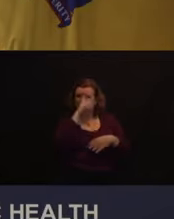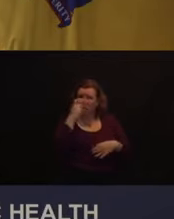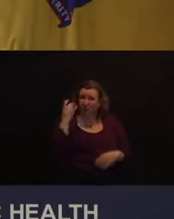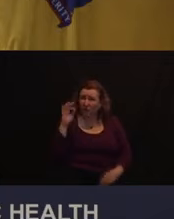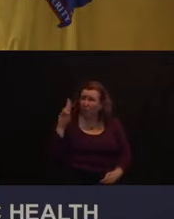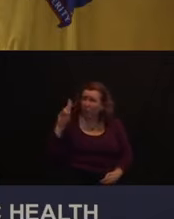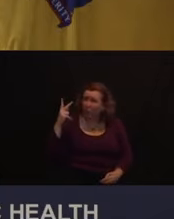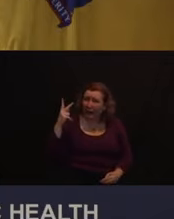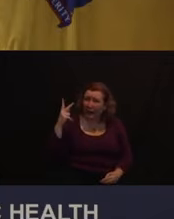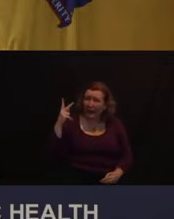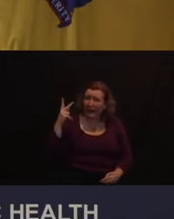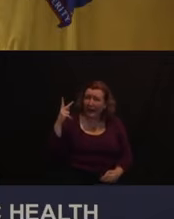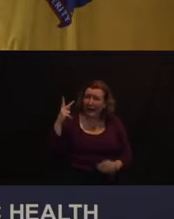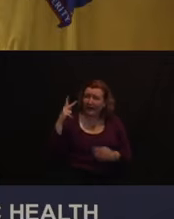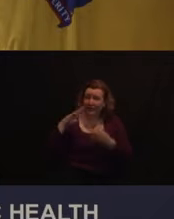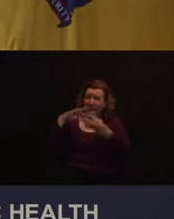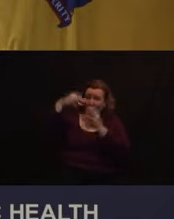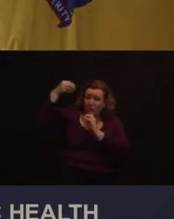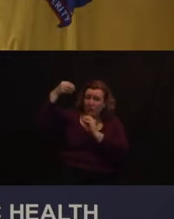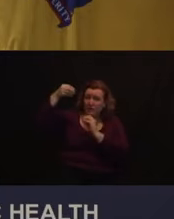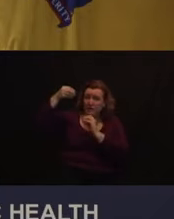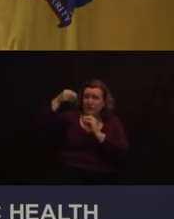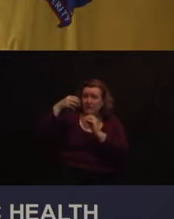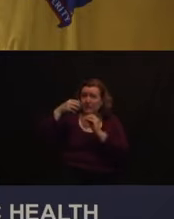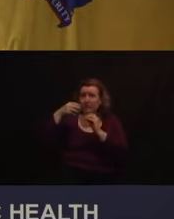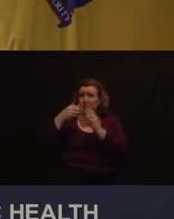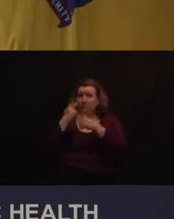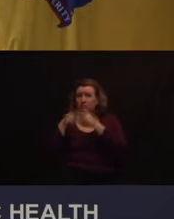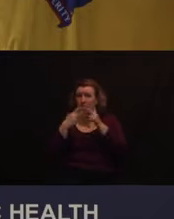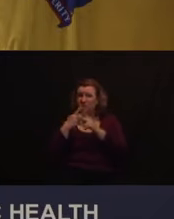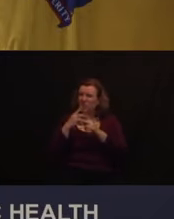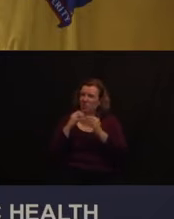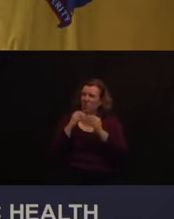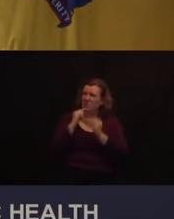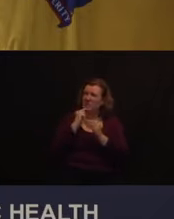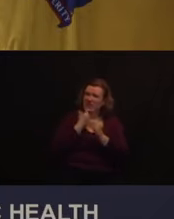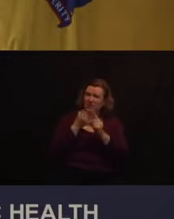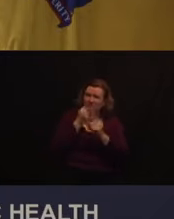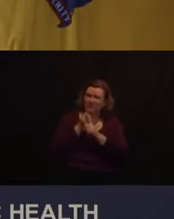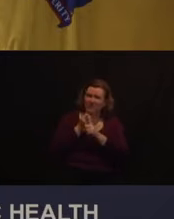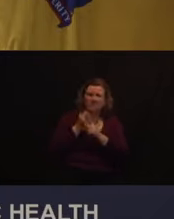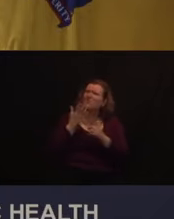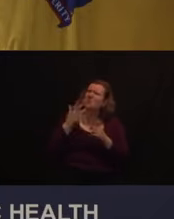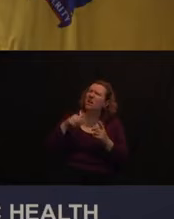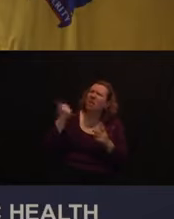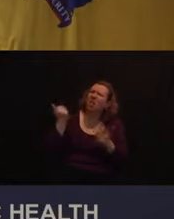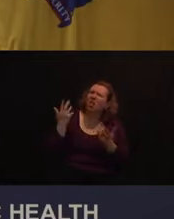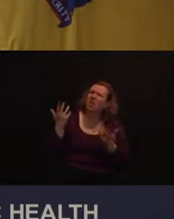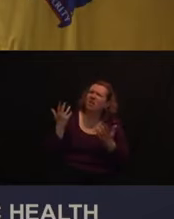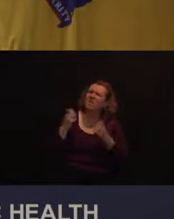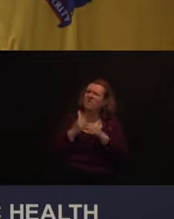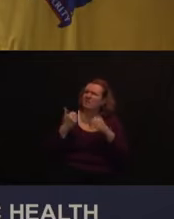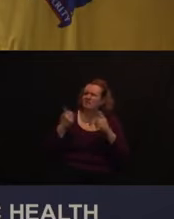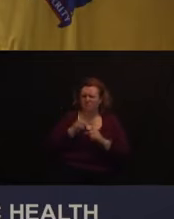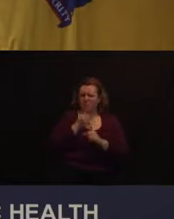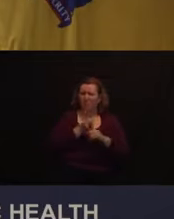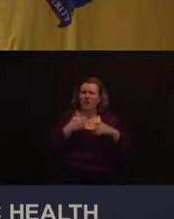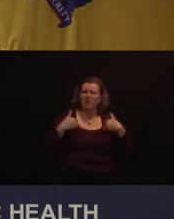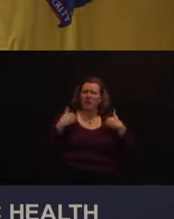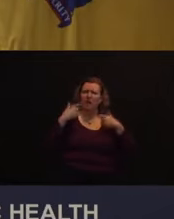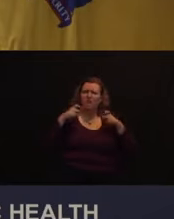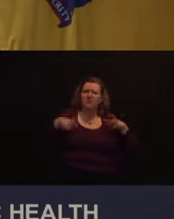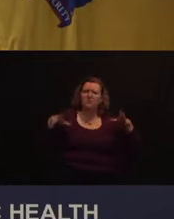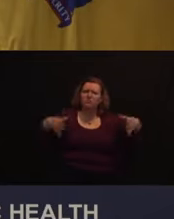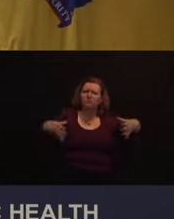a little more severe in terms of the illness that it's causing, or is there something else going on here? Are you concerned that